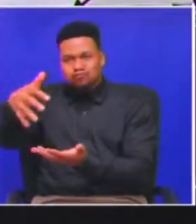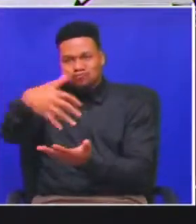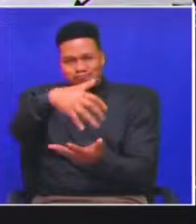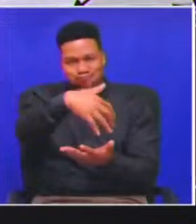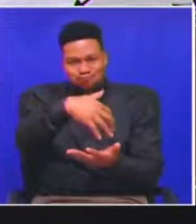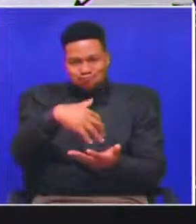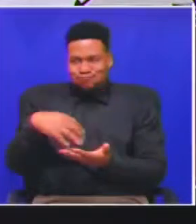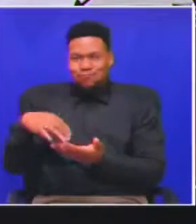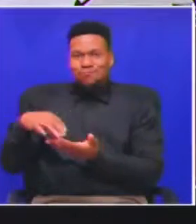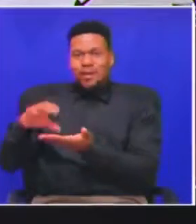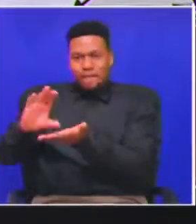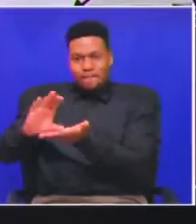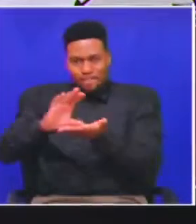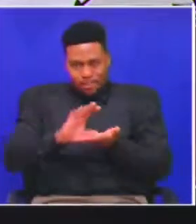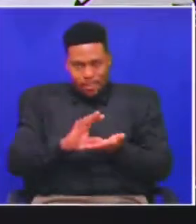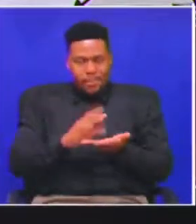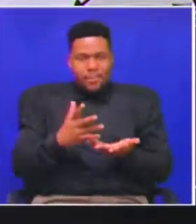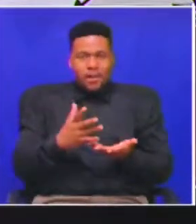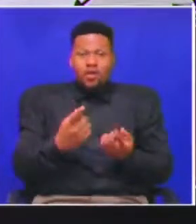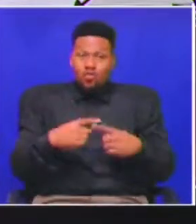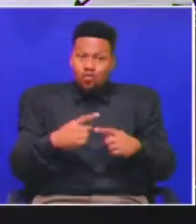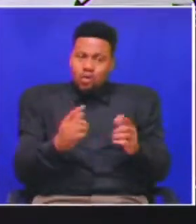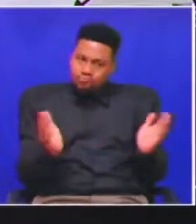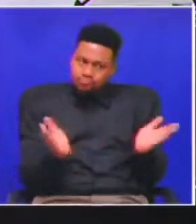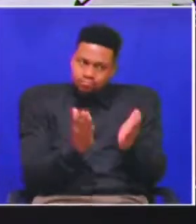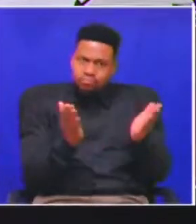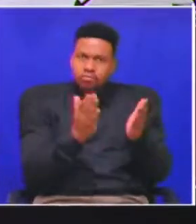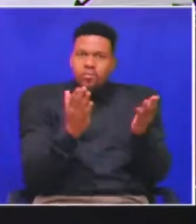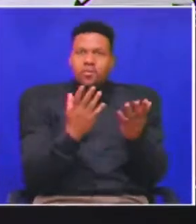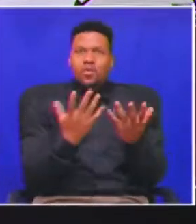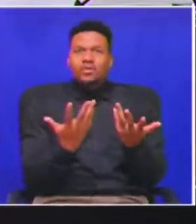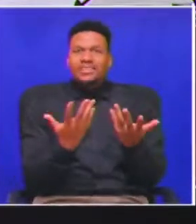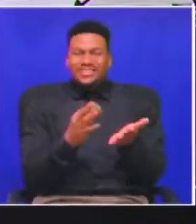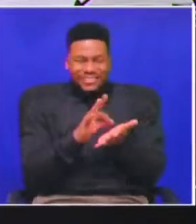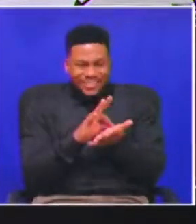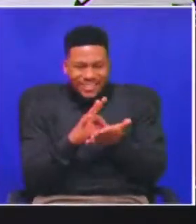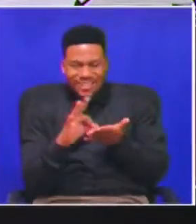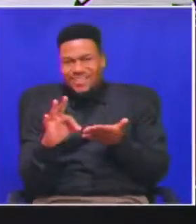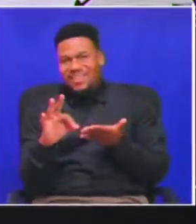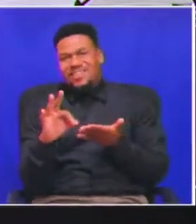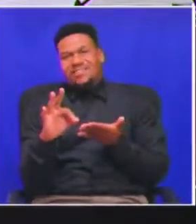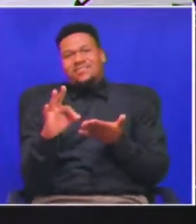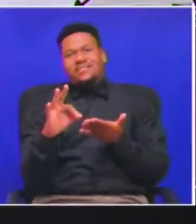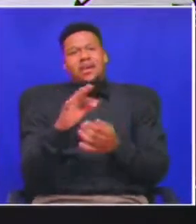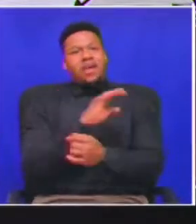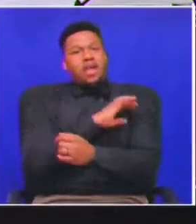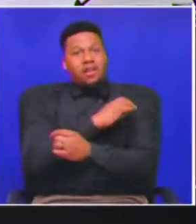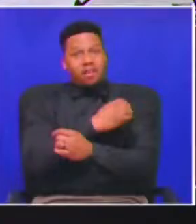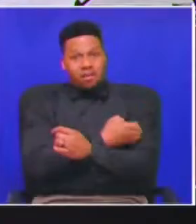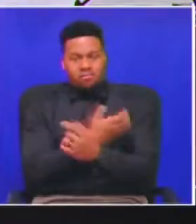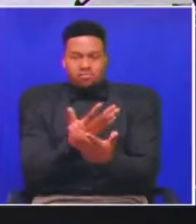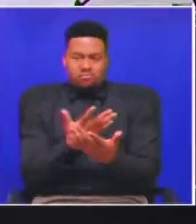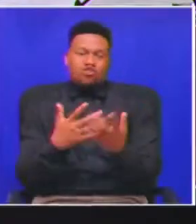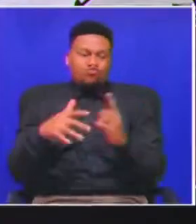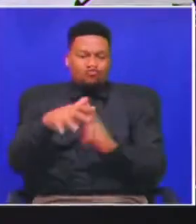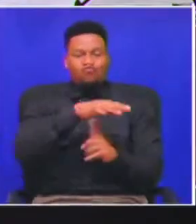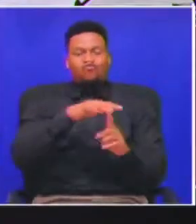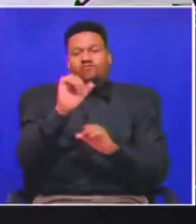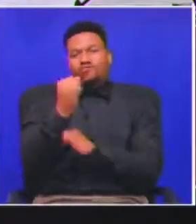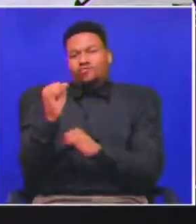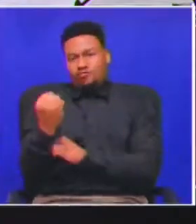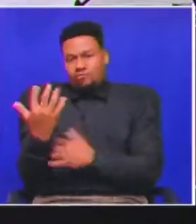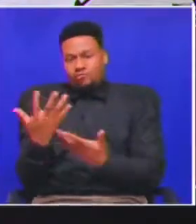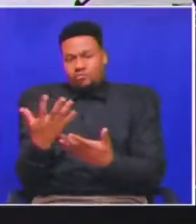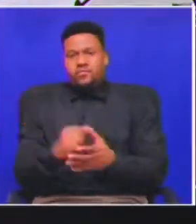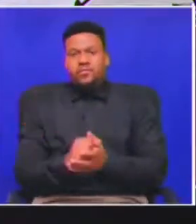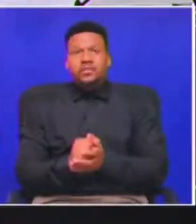promoting green and inclusive industrialization. The B20 process, which is part of the